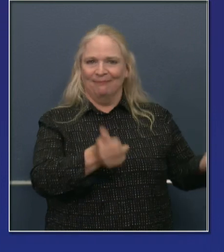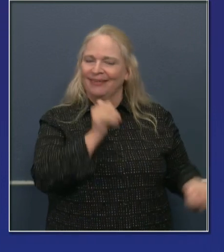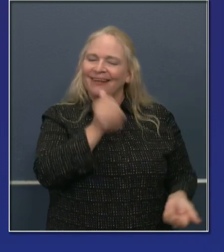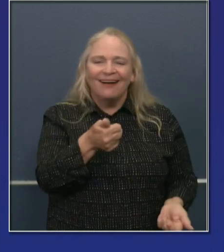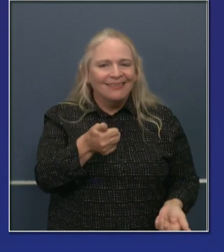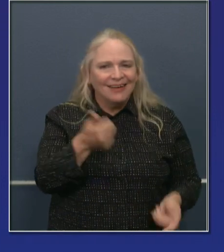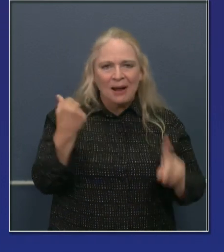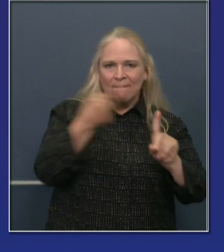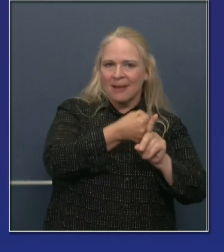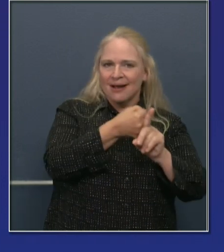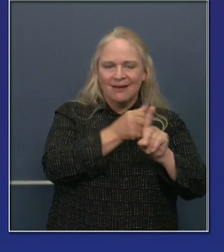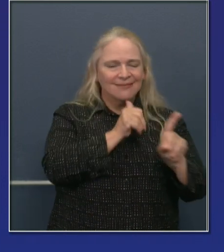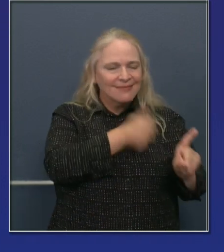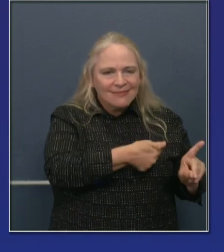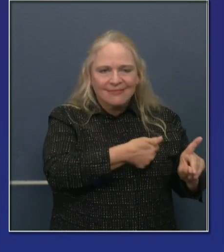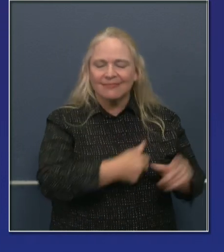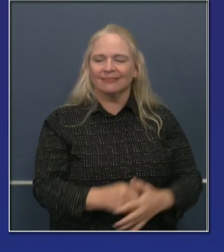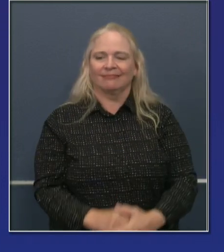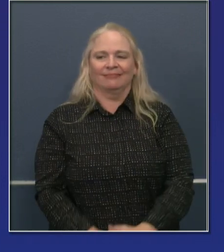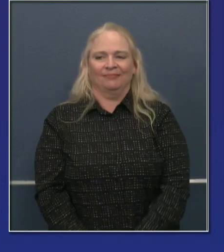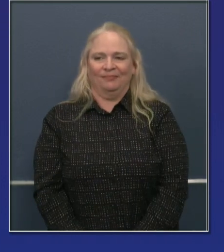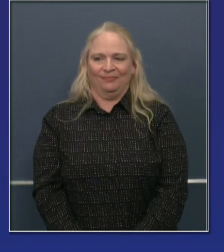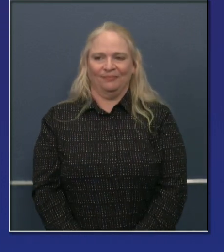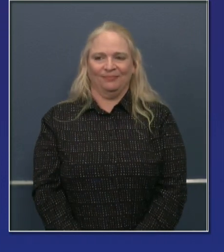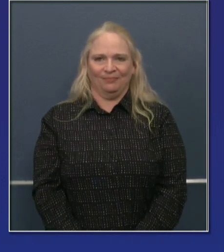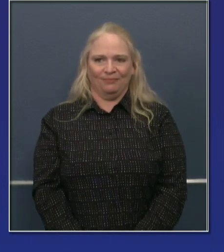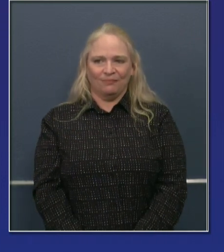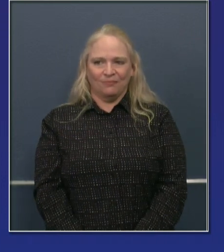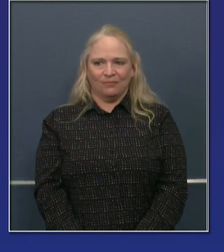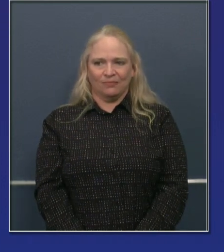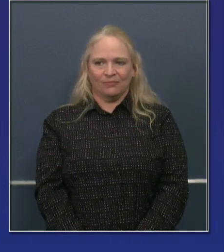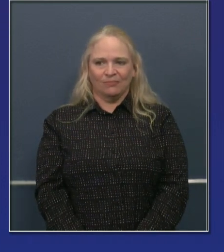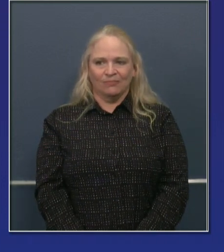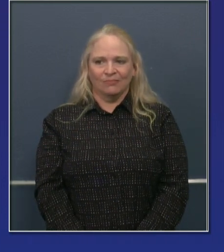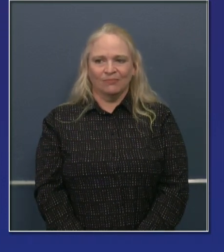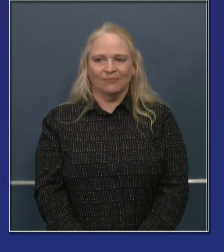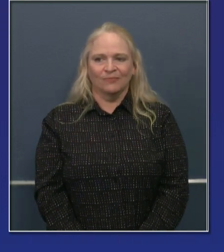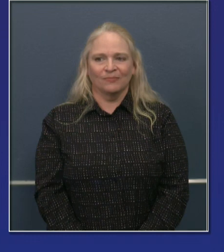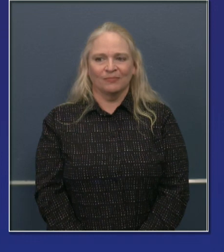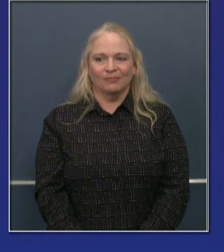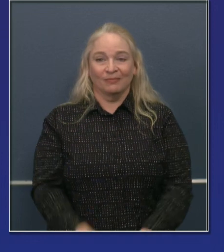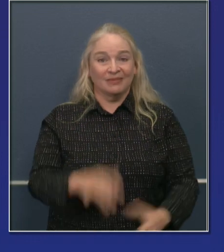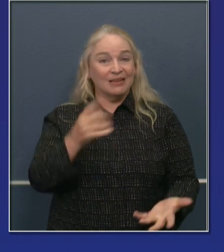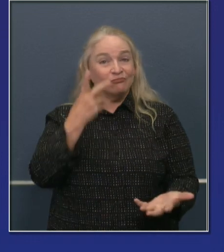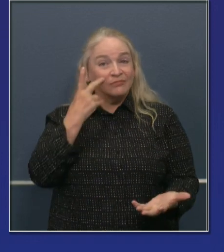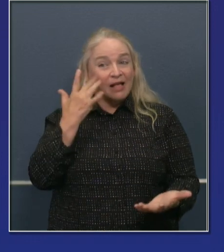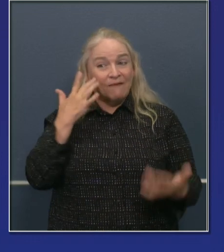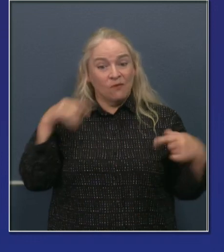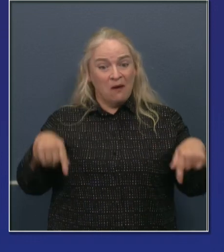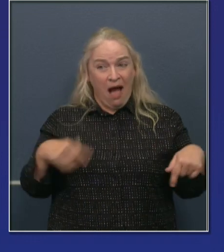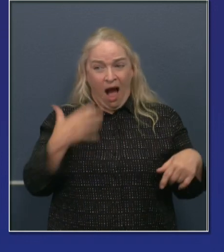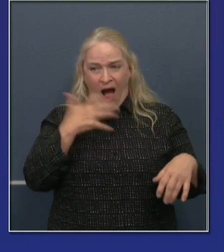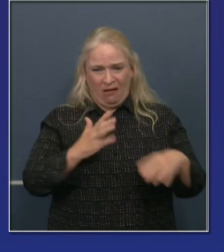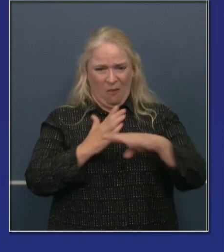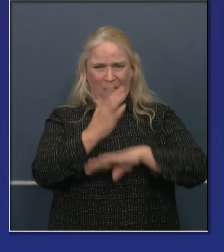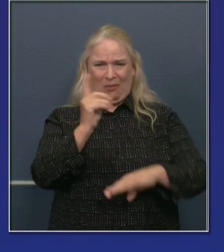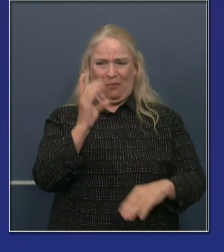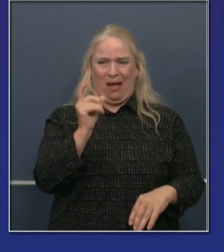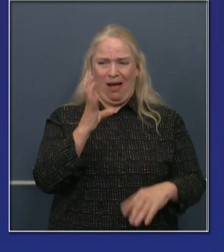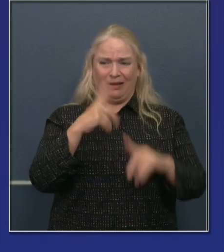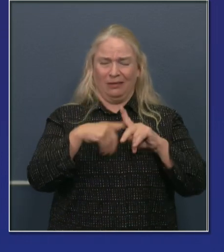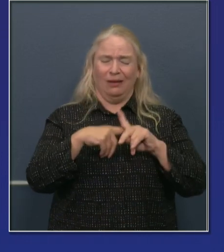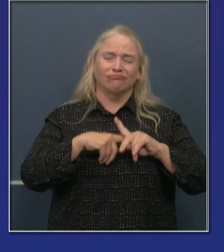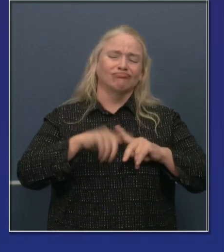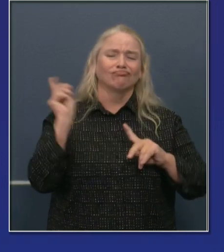increase in hospitalizations and ICUs. Here in the state of California, as we're seeing triple-digit weather in many parts